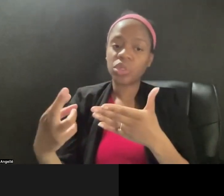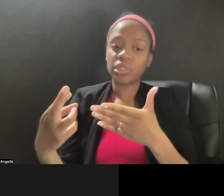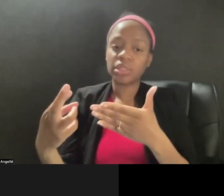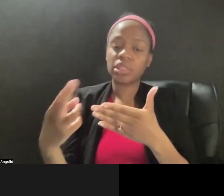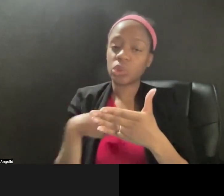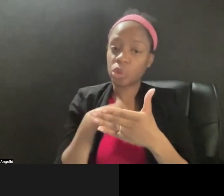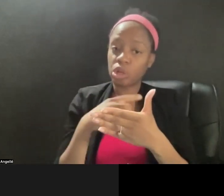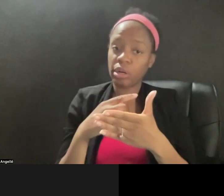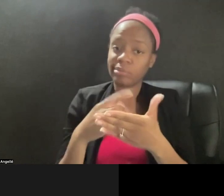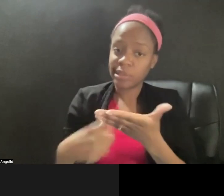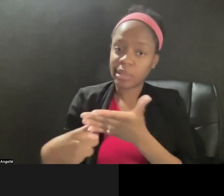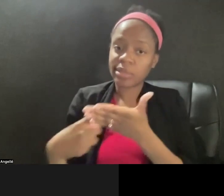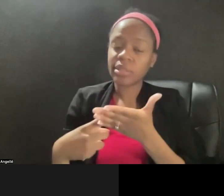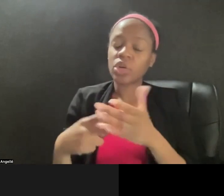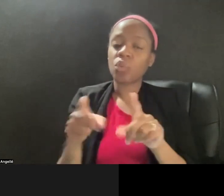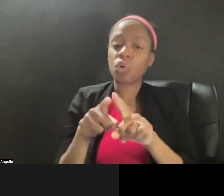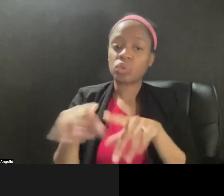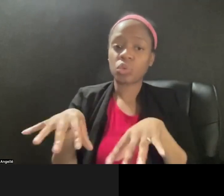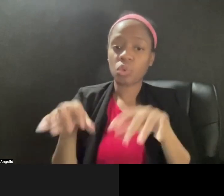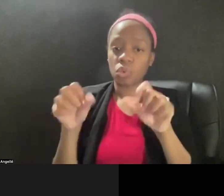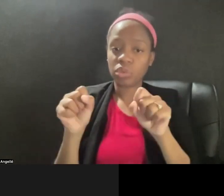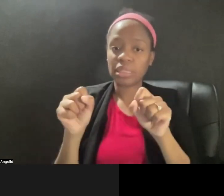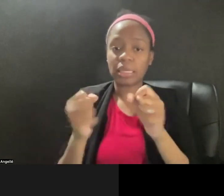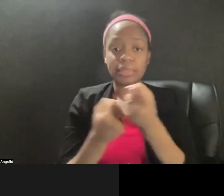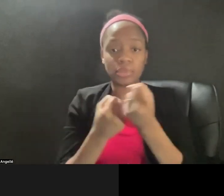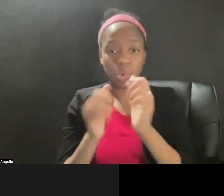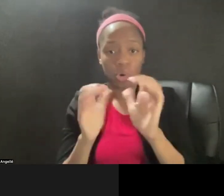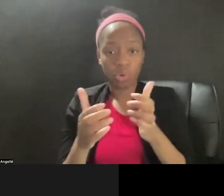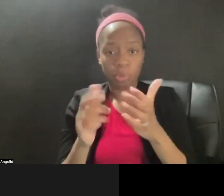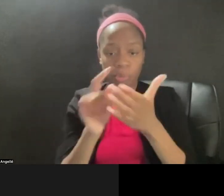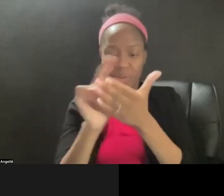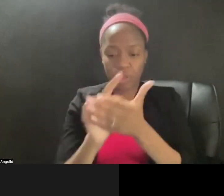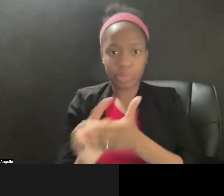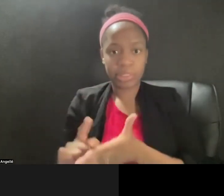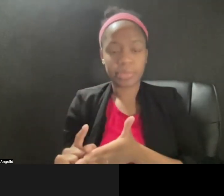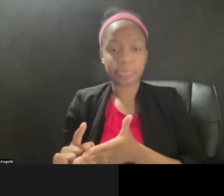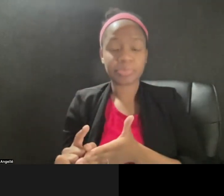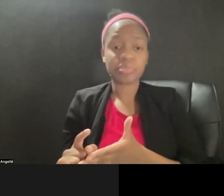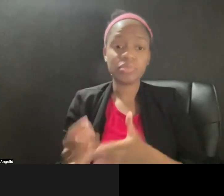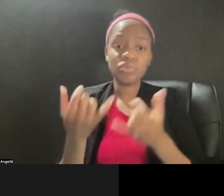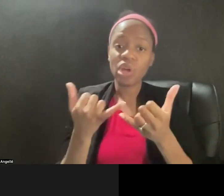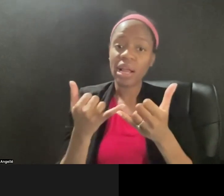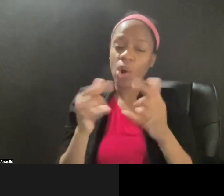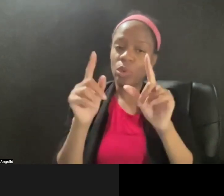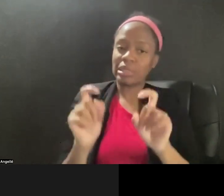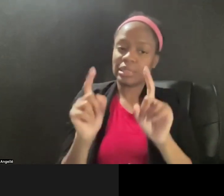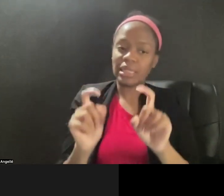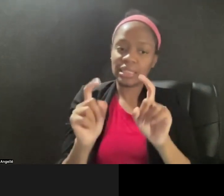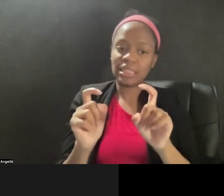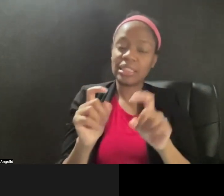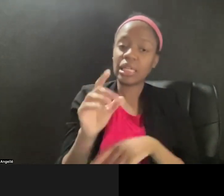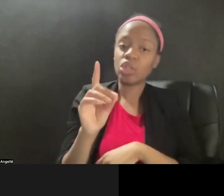are hosting a support group that is weekly. Right now we're piloting the drop-in